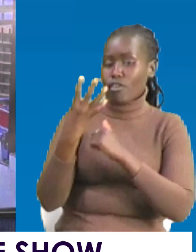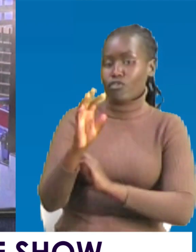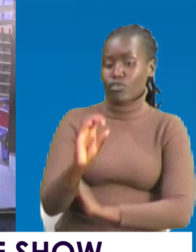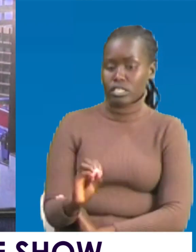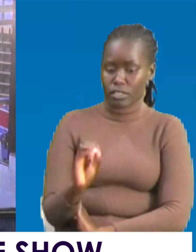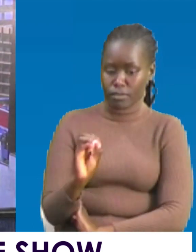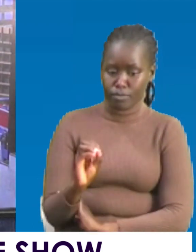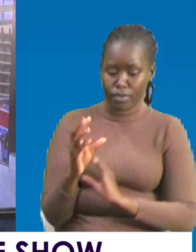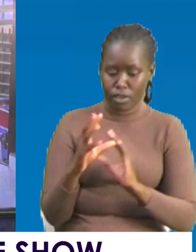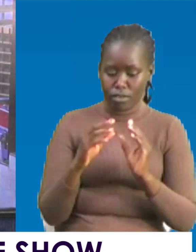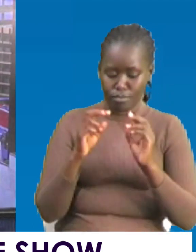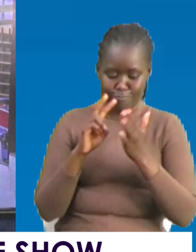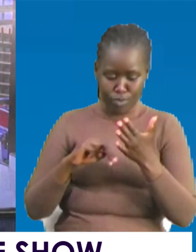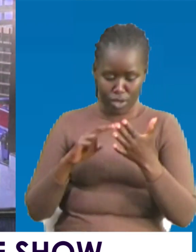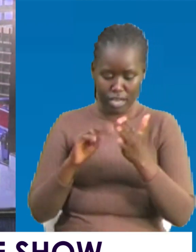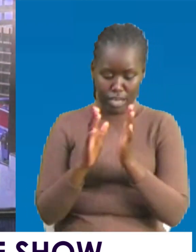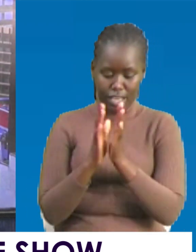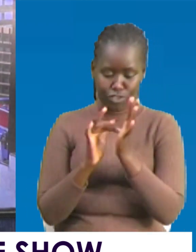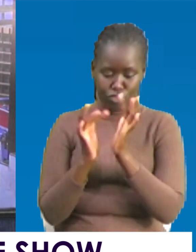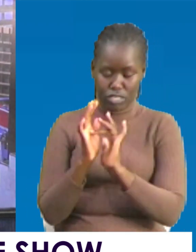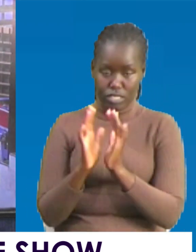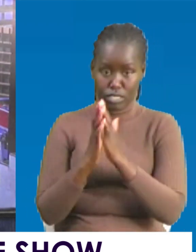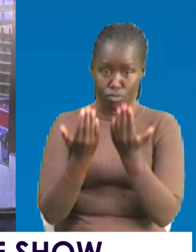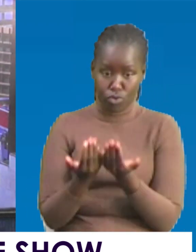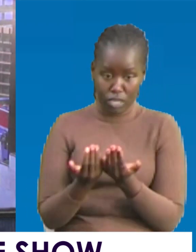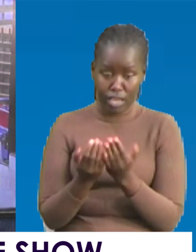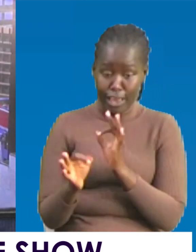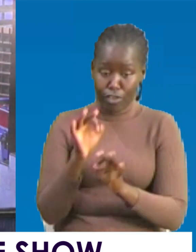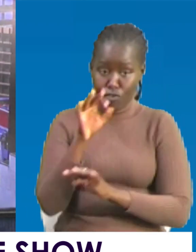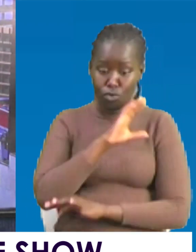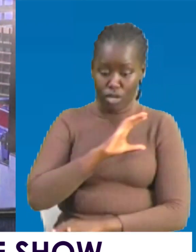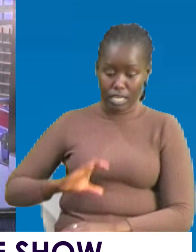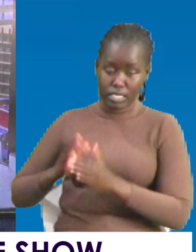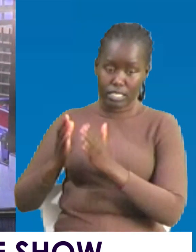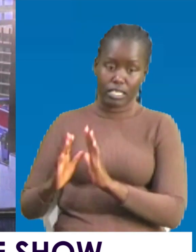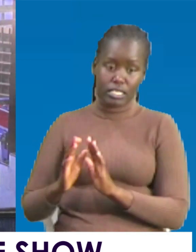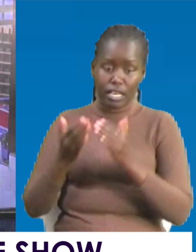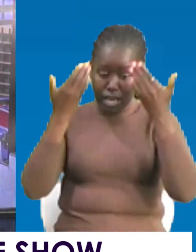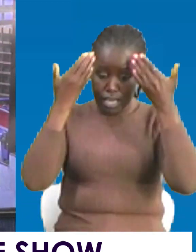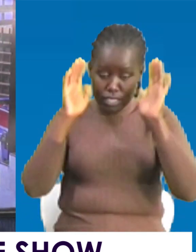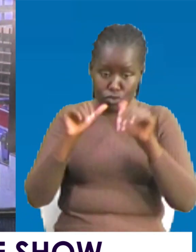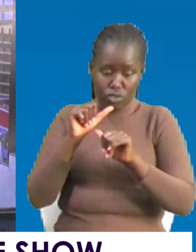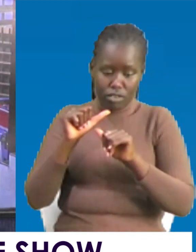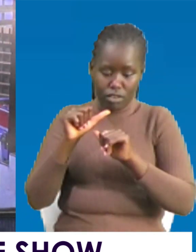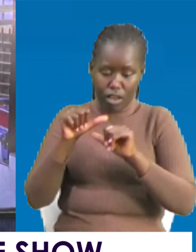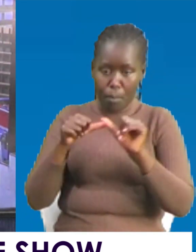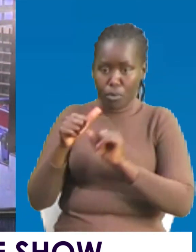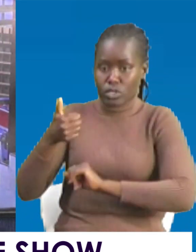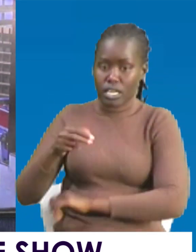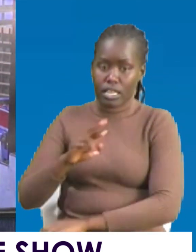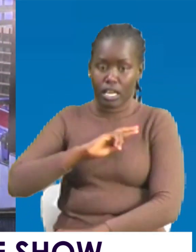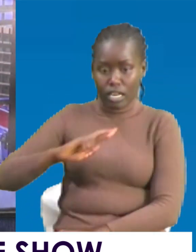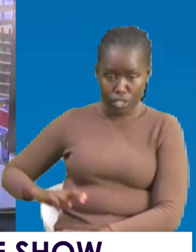your Bibles. If you're Christians, I don't know about Muslims or I don't know about other religions, but as far as I know